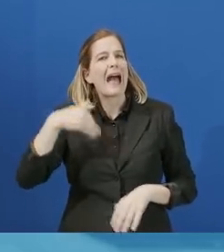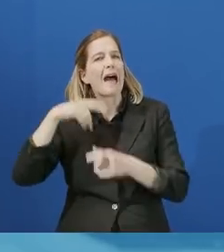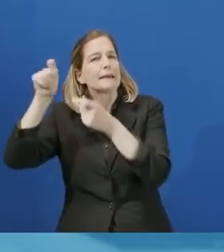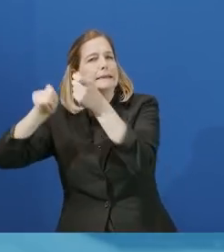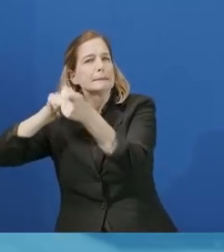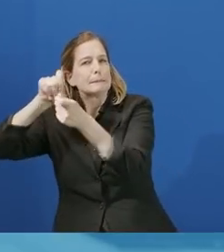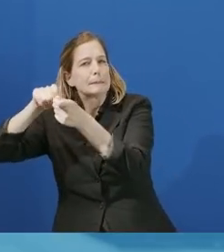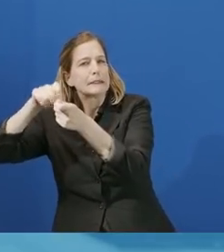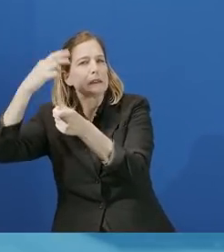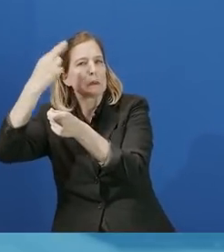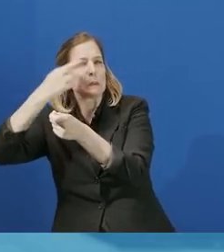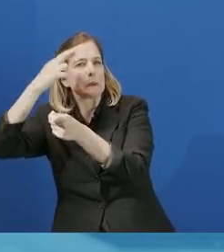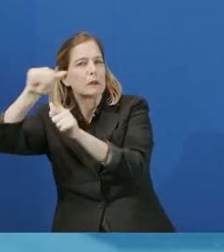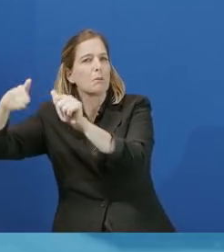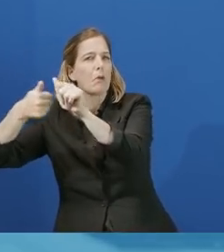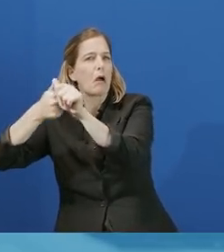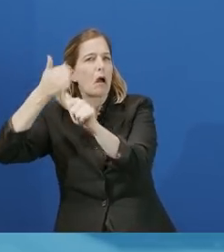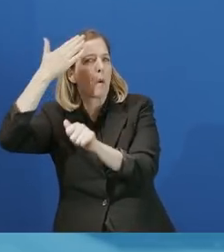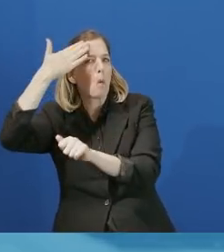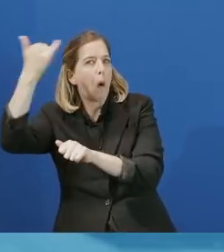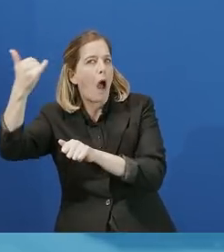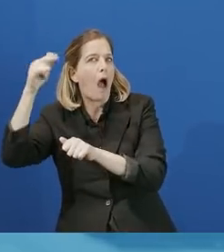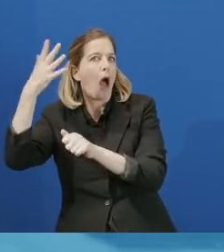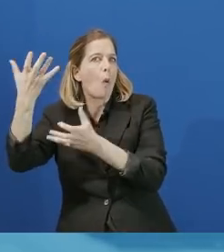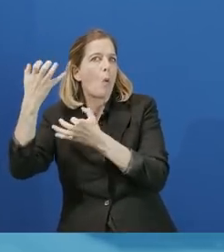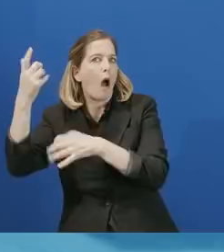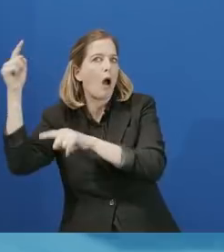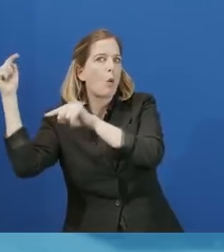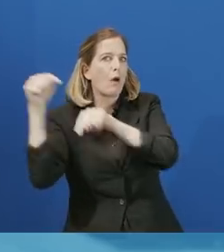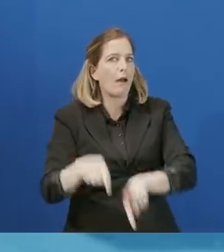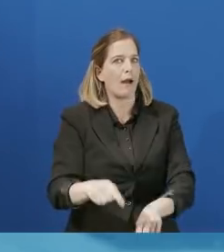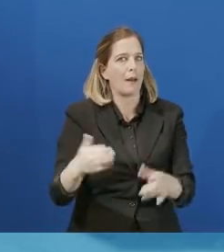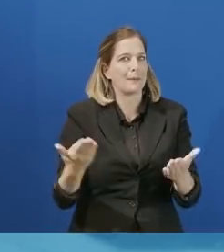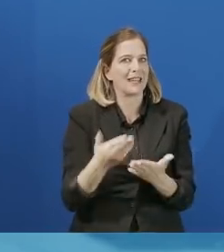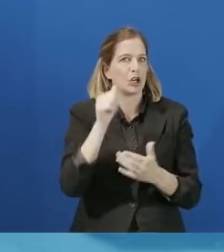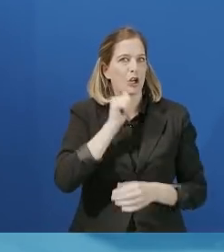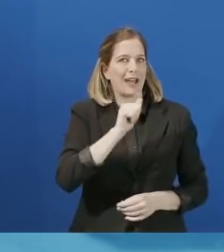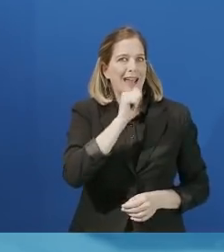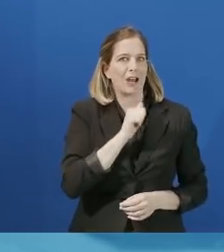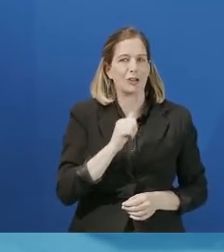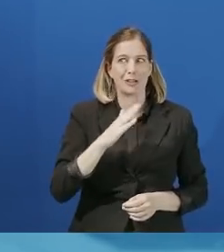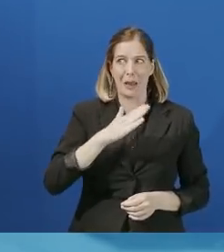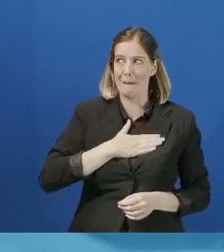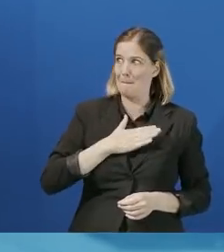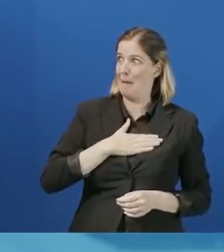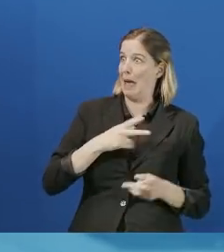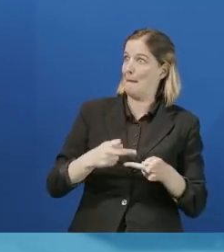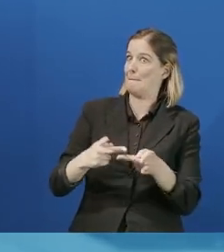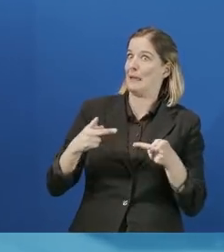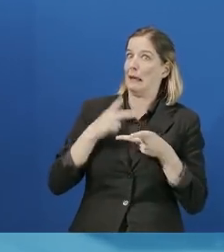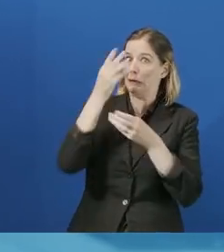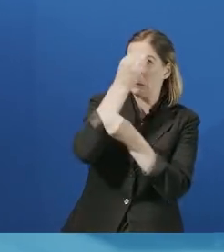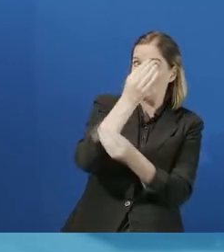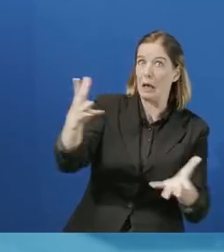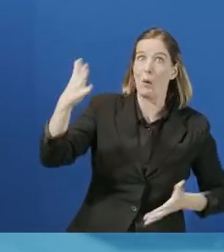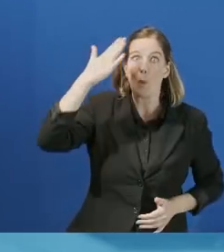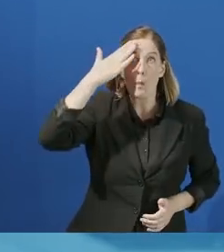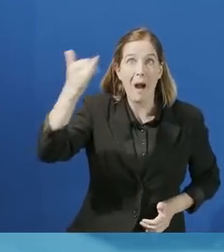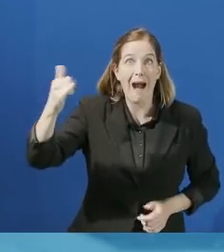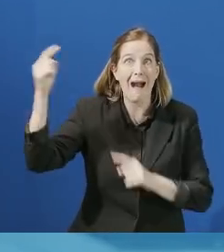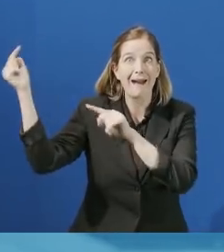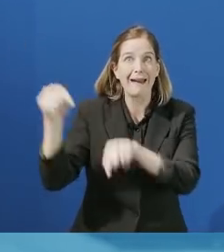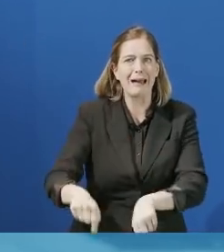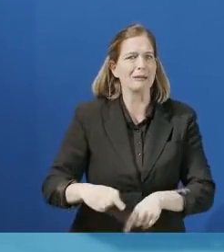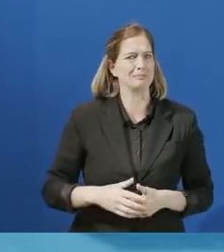that that's public, and it's not my role to disclose it. Okay. And if large amounts of people show up, though, are you going to do